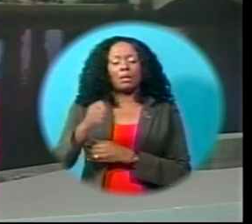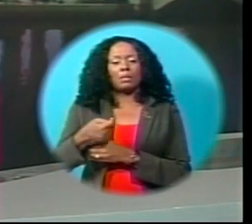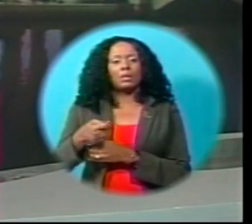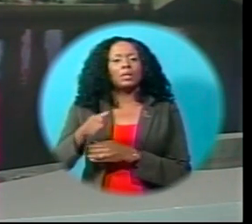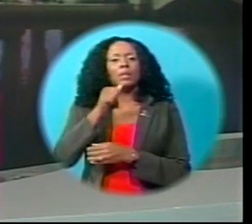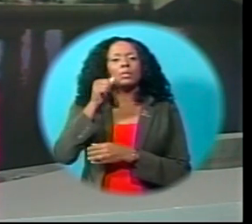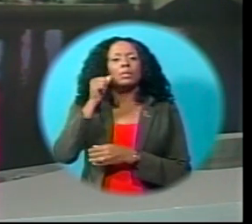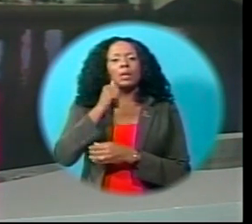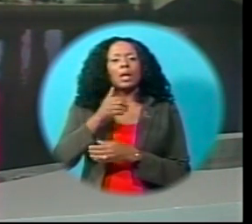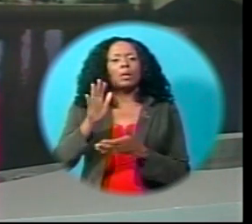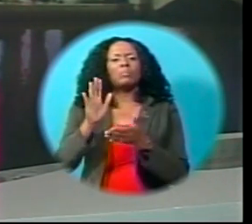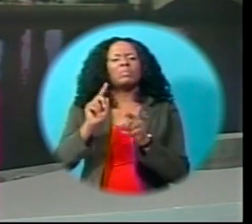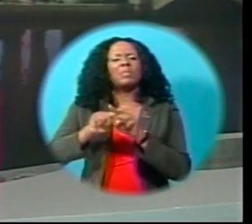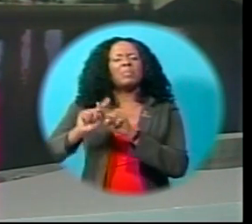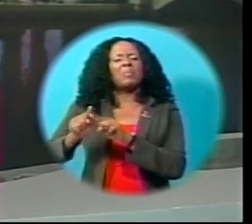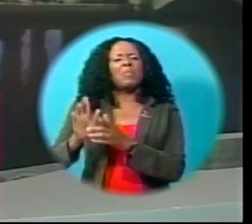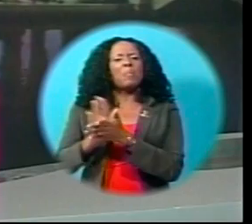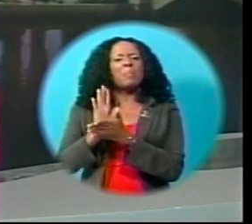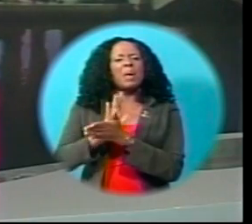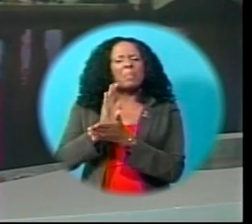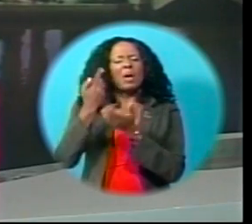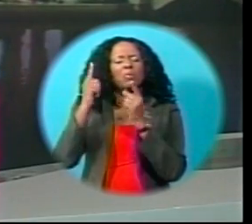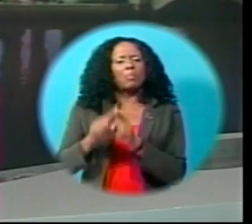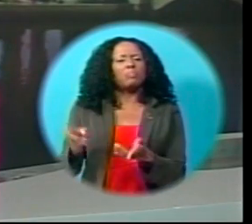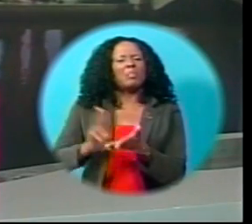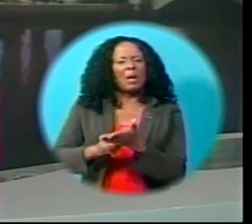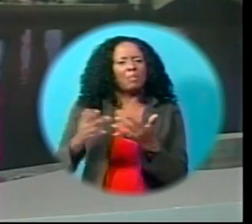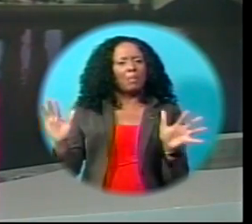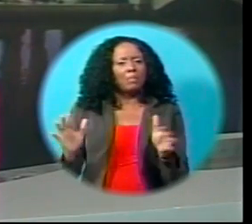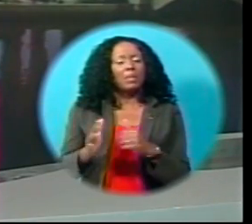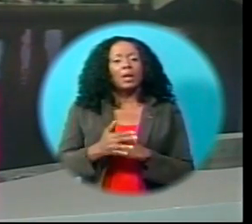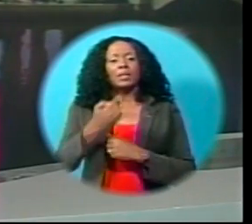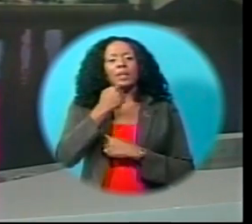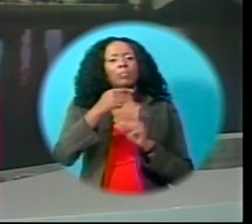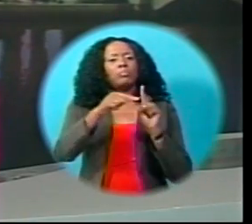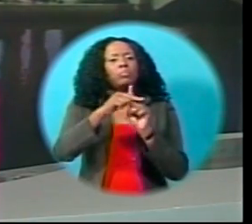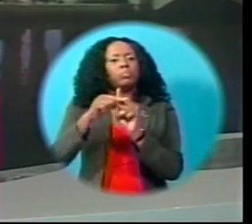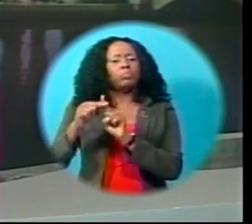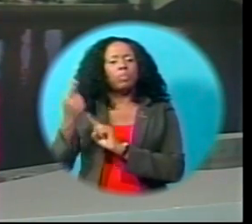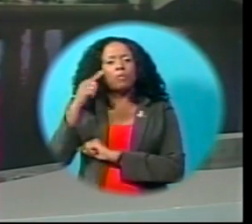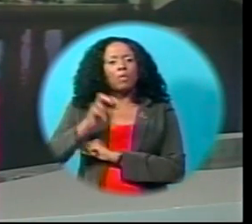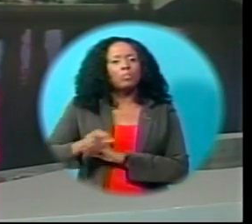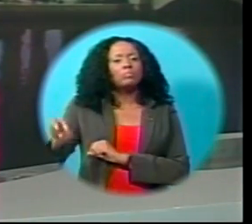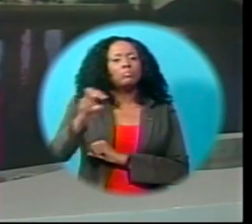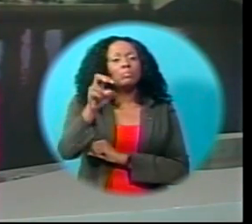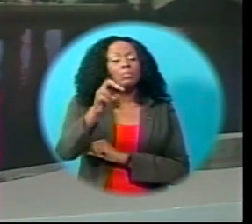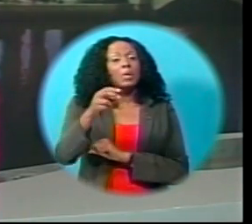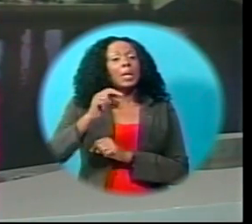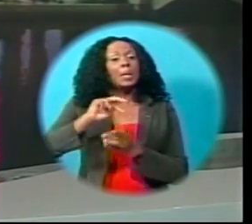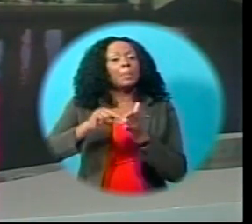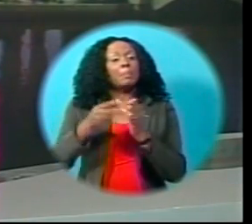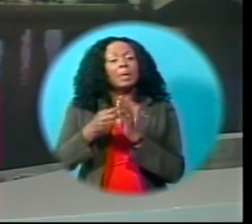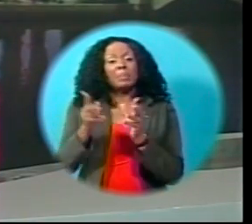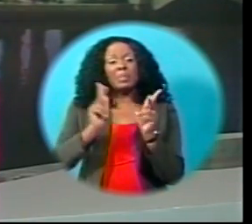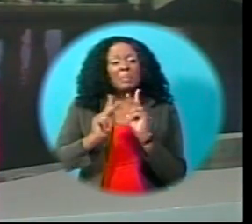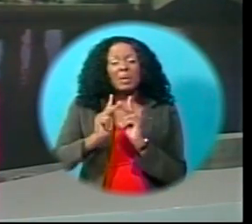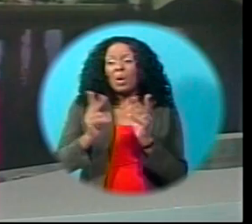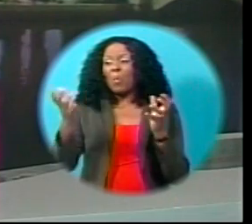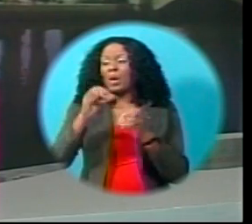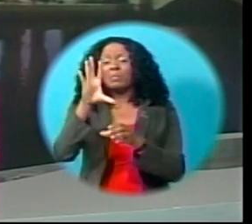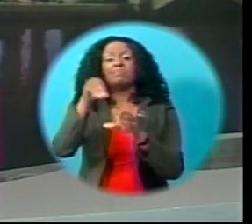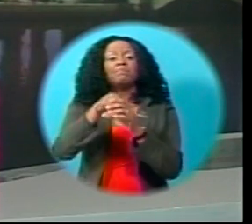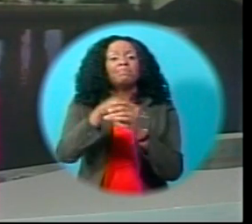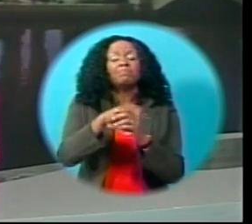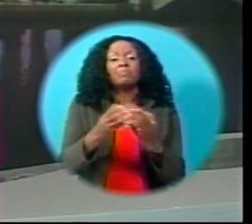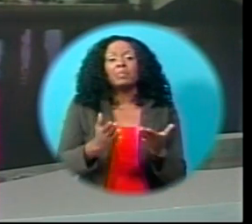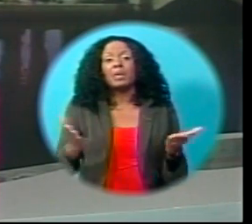afternoon at the Regis office building in Warrens. Mr. Seeley says it's a positive sign for the industry and shows that investor confidence in